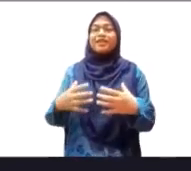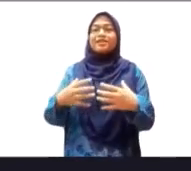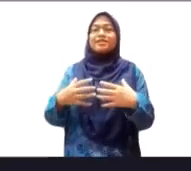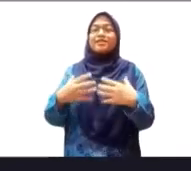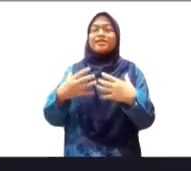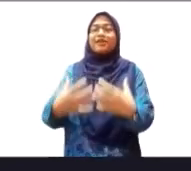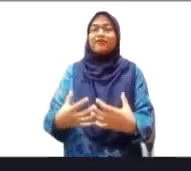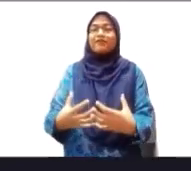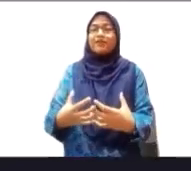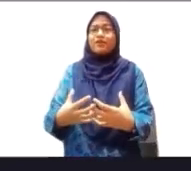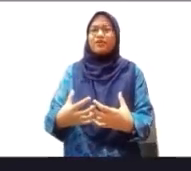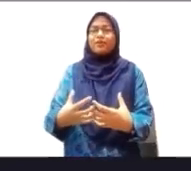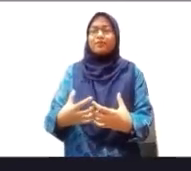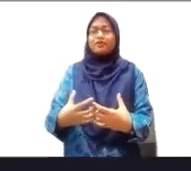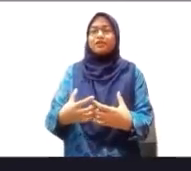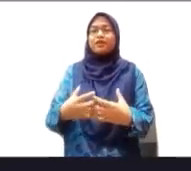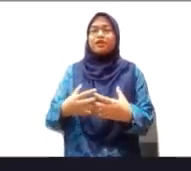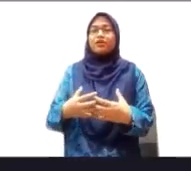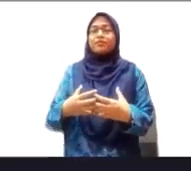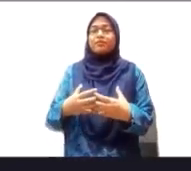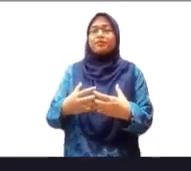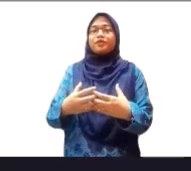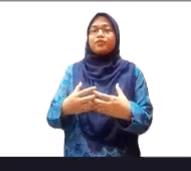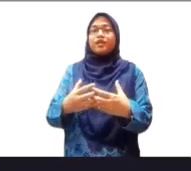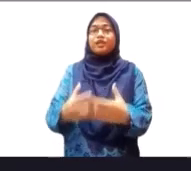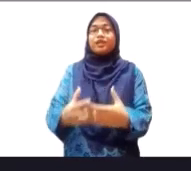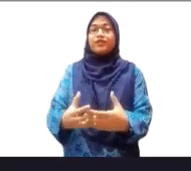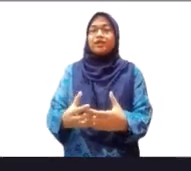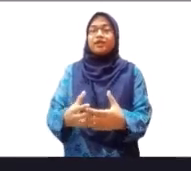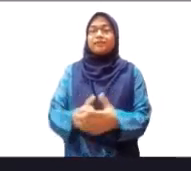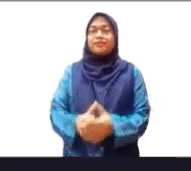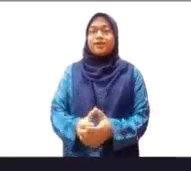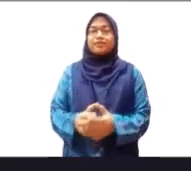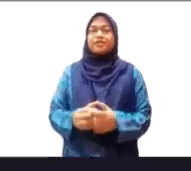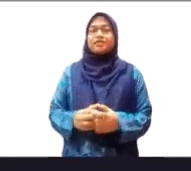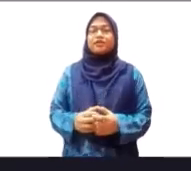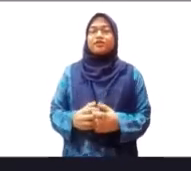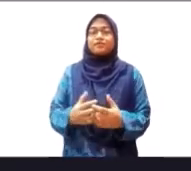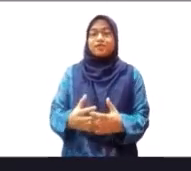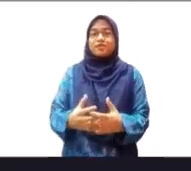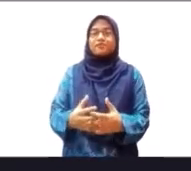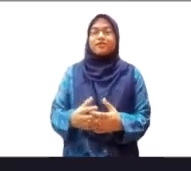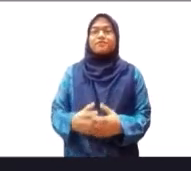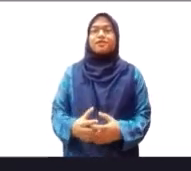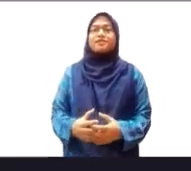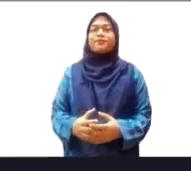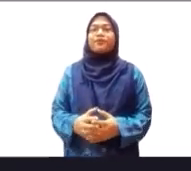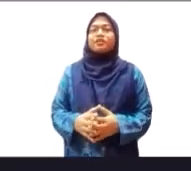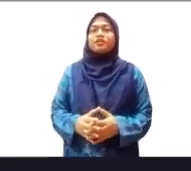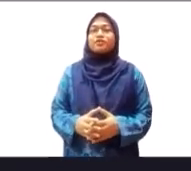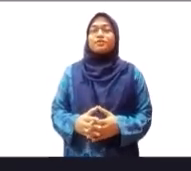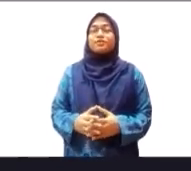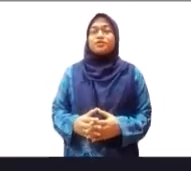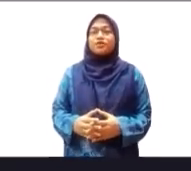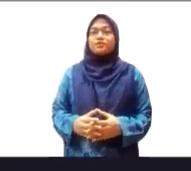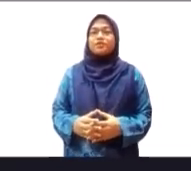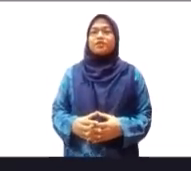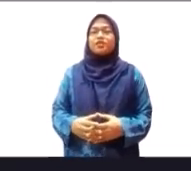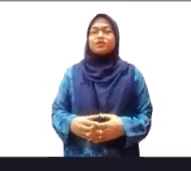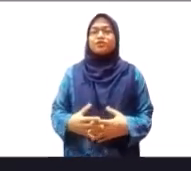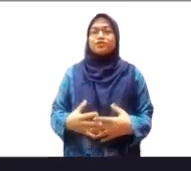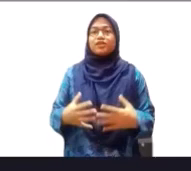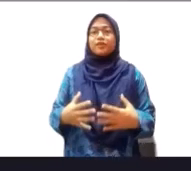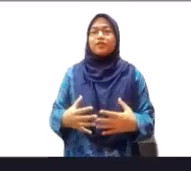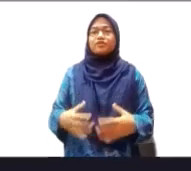with these deaf people or people with hearing impairments or speech impairments. So the most